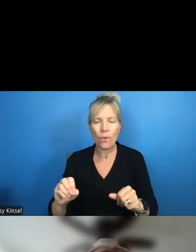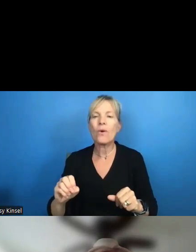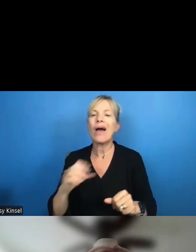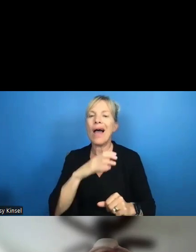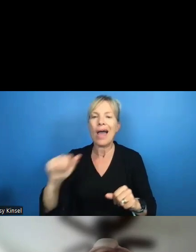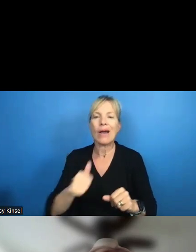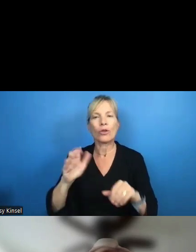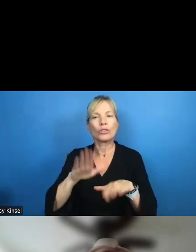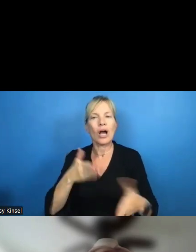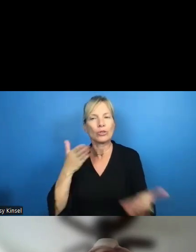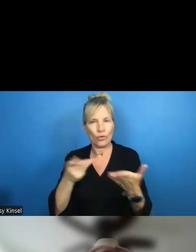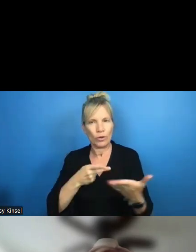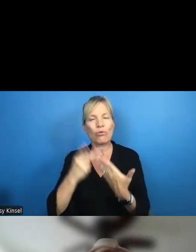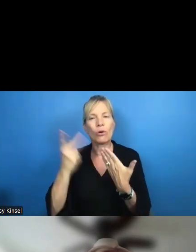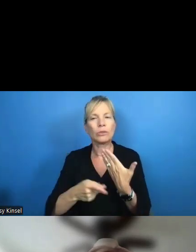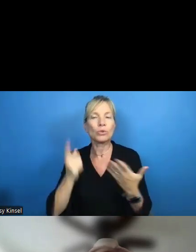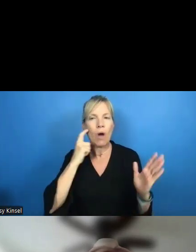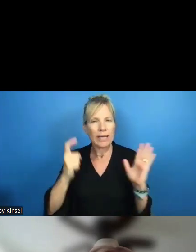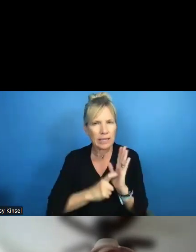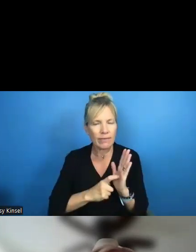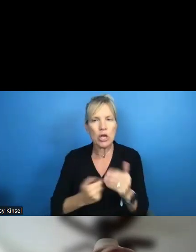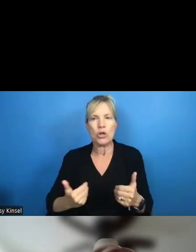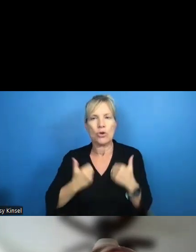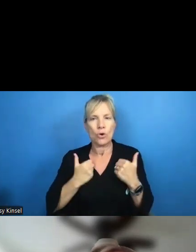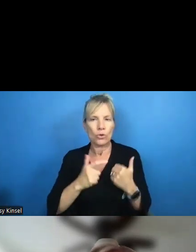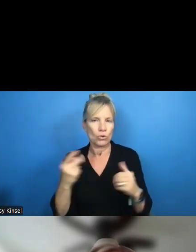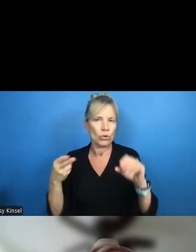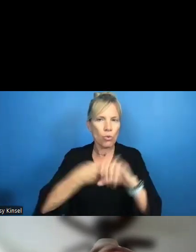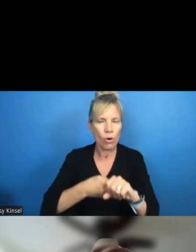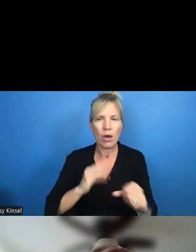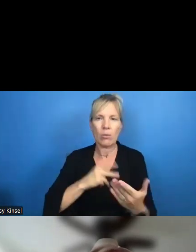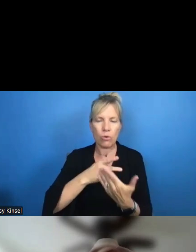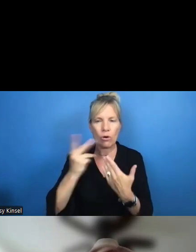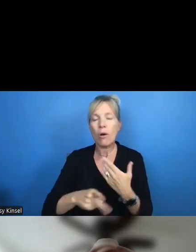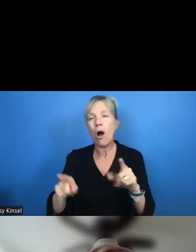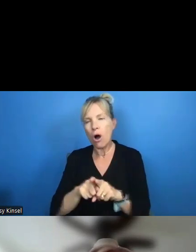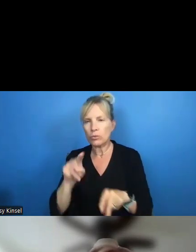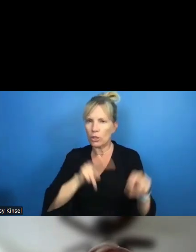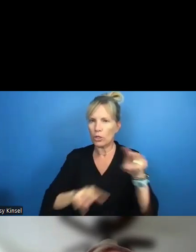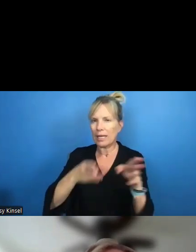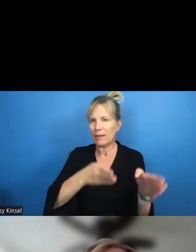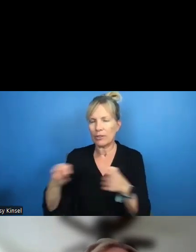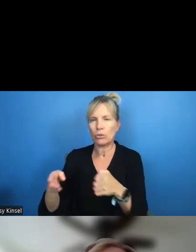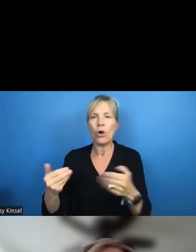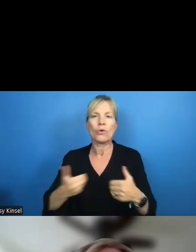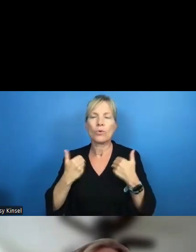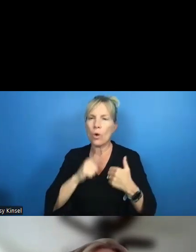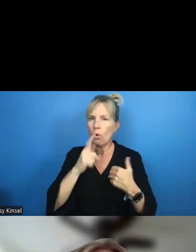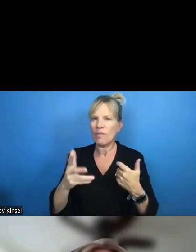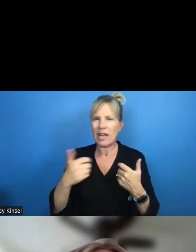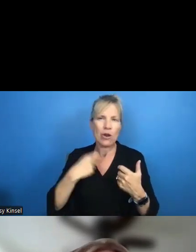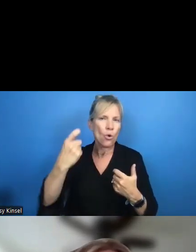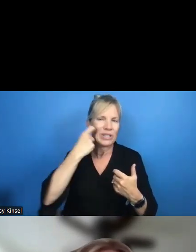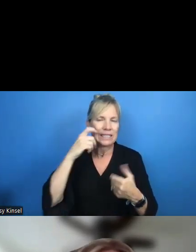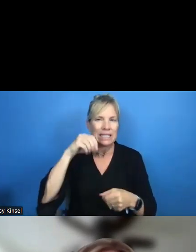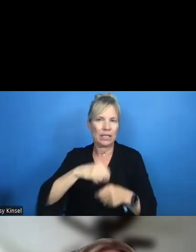other child serving programs to identify youth for enrollment. And then we also look at individuals or youth who have had recent